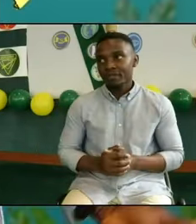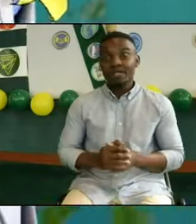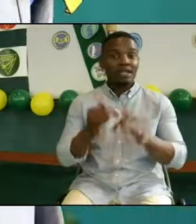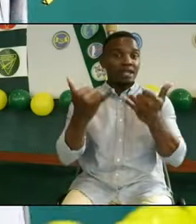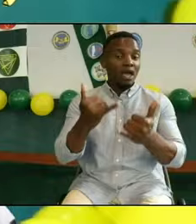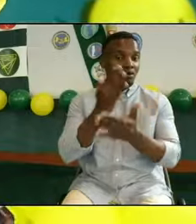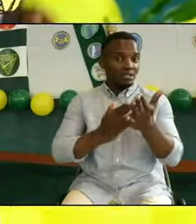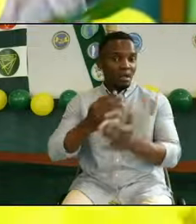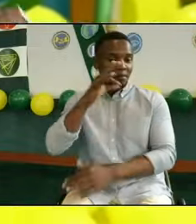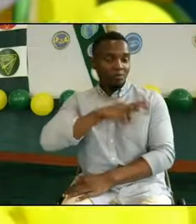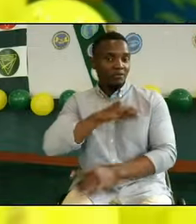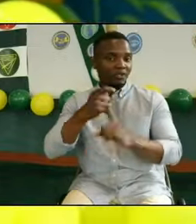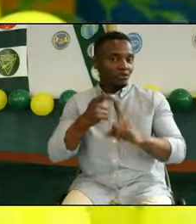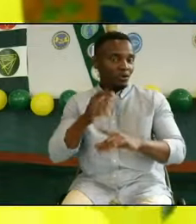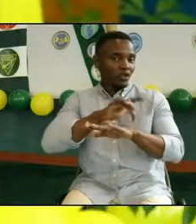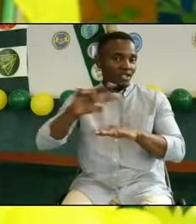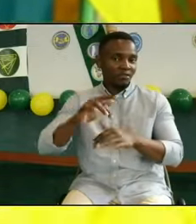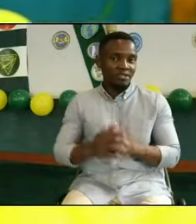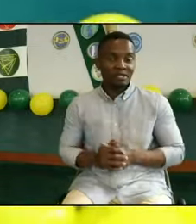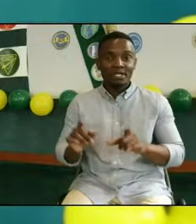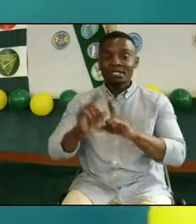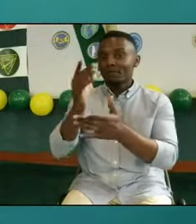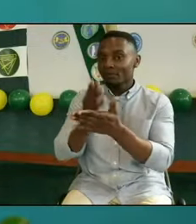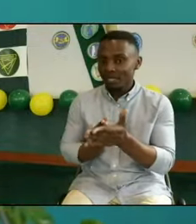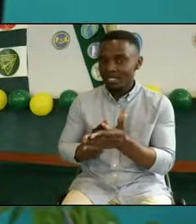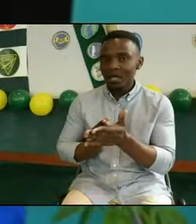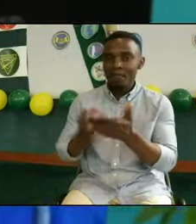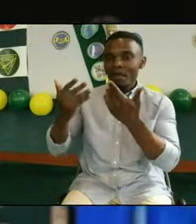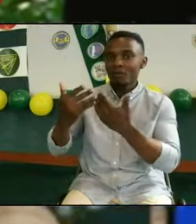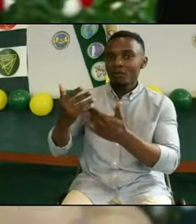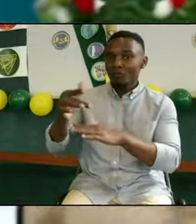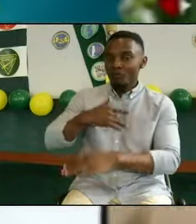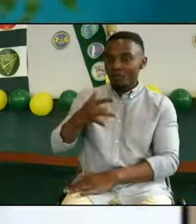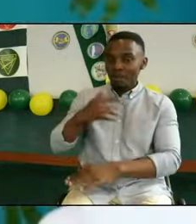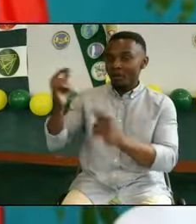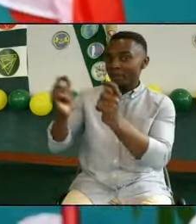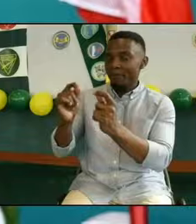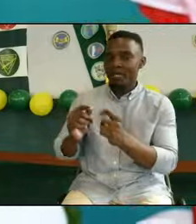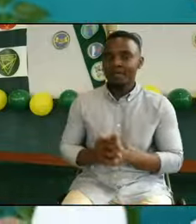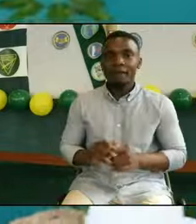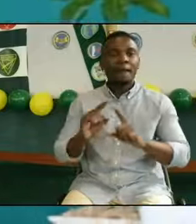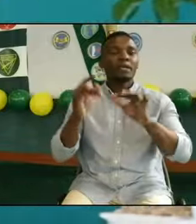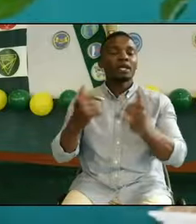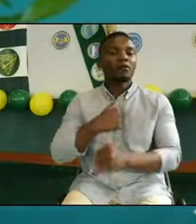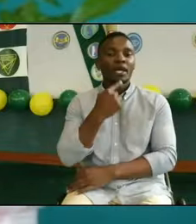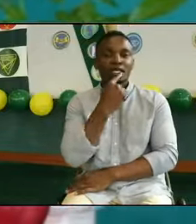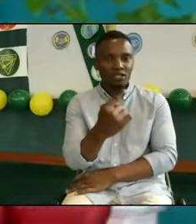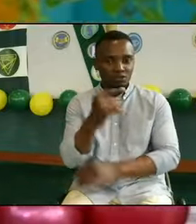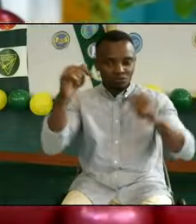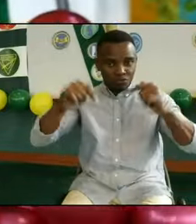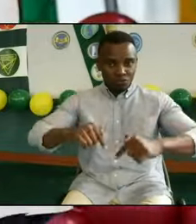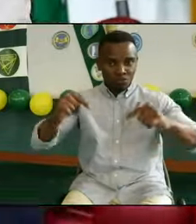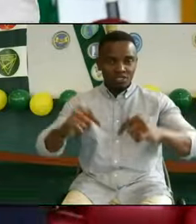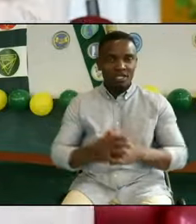reaping the consequences. Some of us are already reaping the benefits. But I call you today as a servant of God to remind